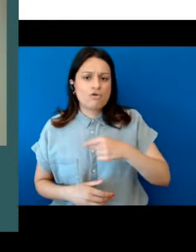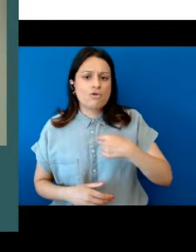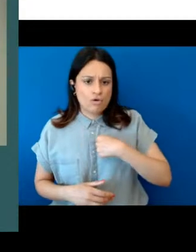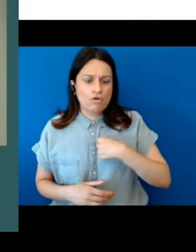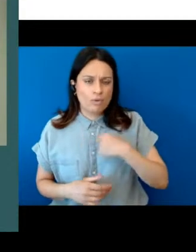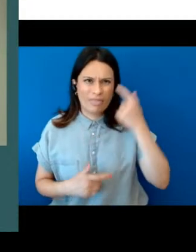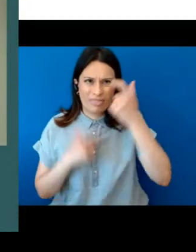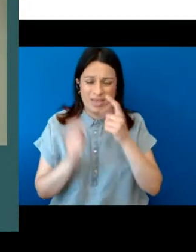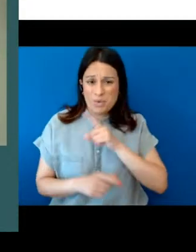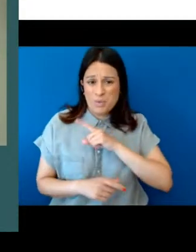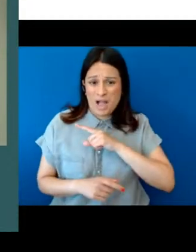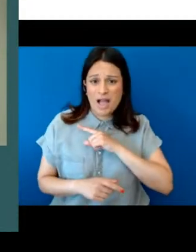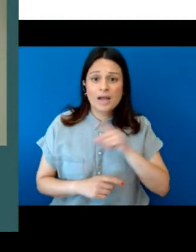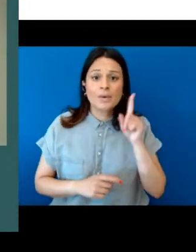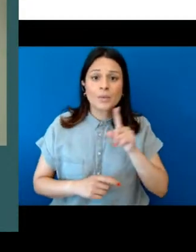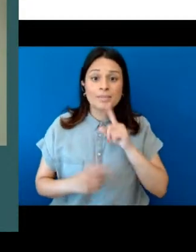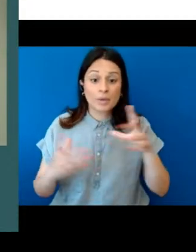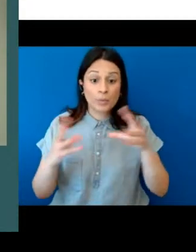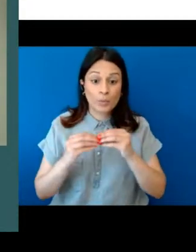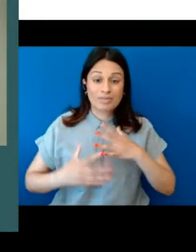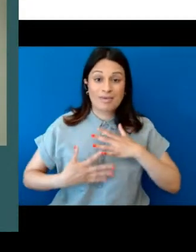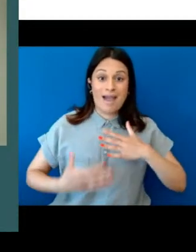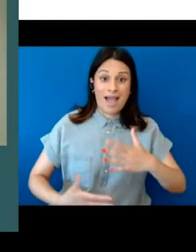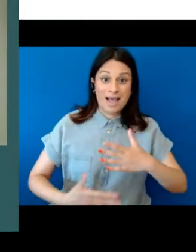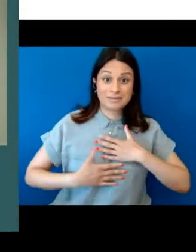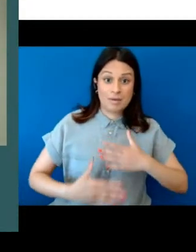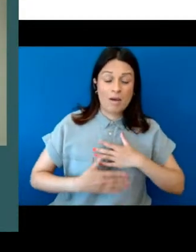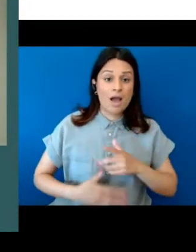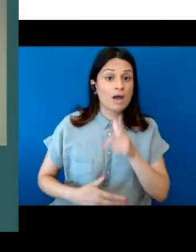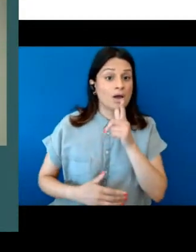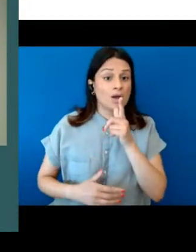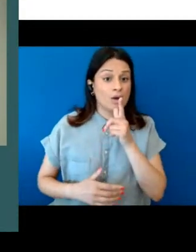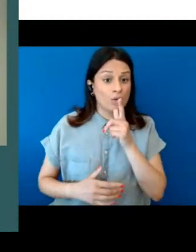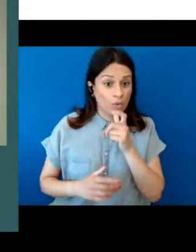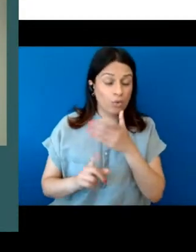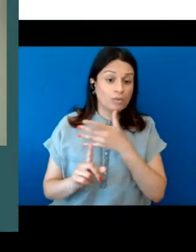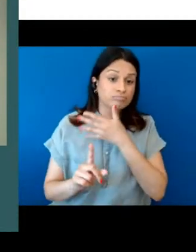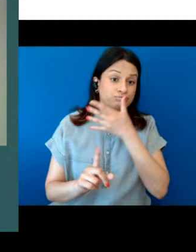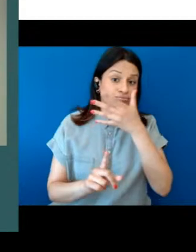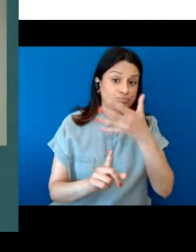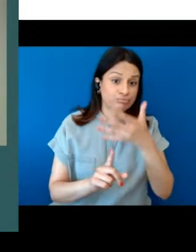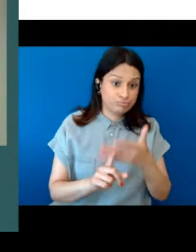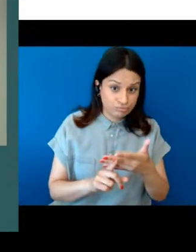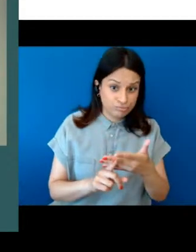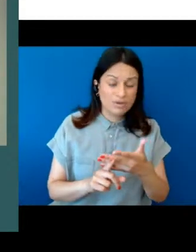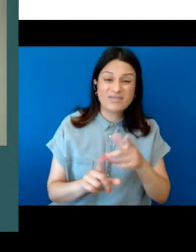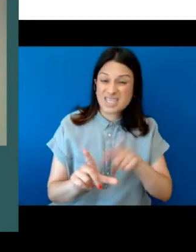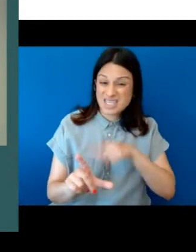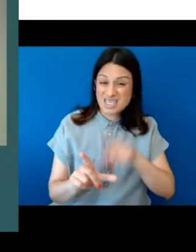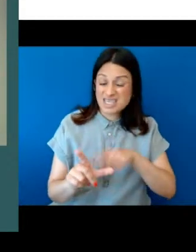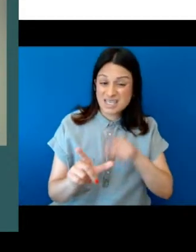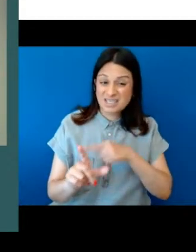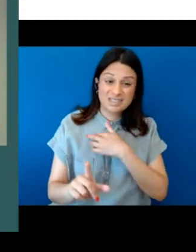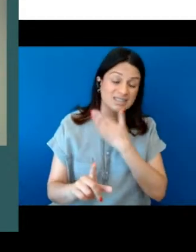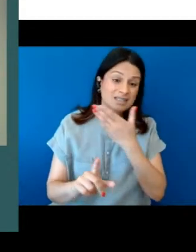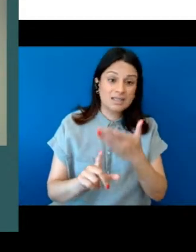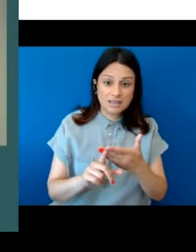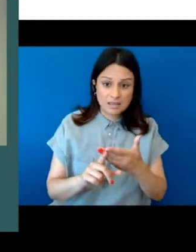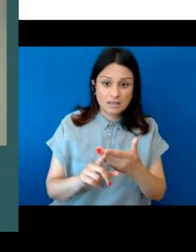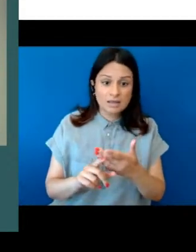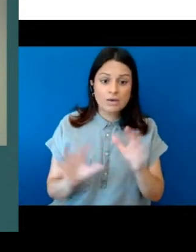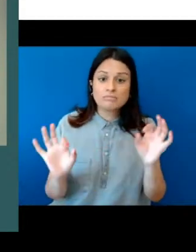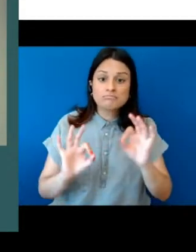women with asthma have taken inhaled corticosteroids during pregnancy for years without problems. There